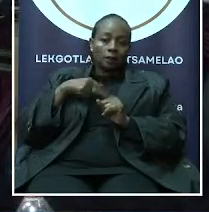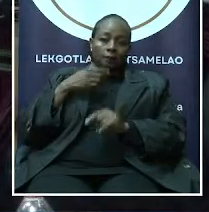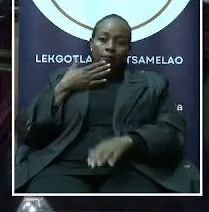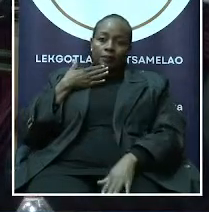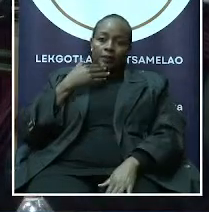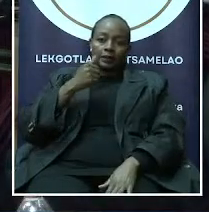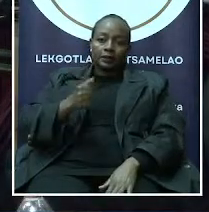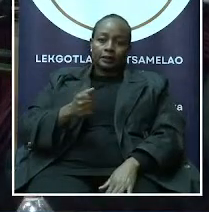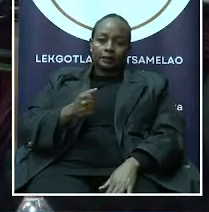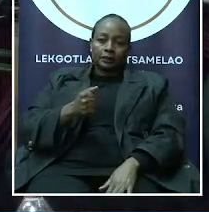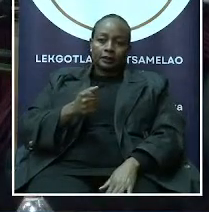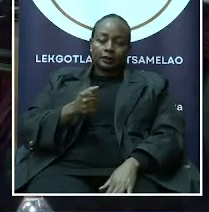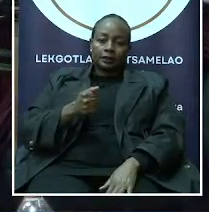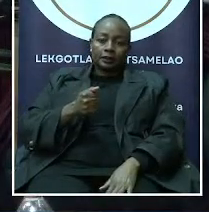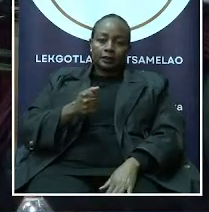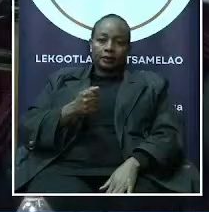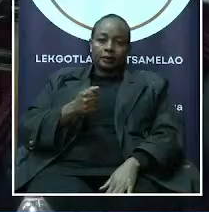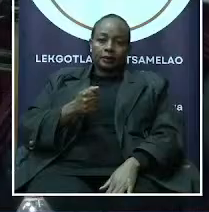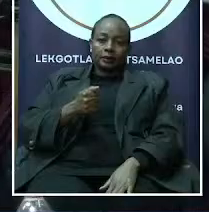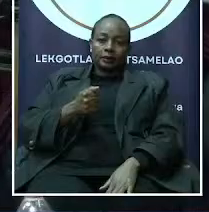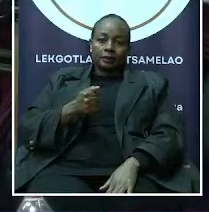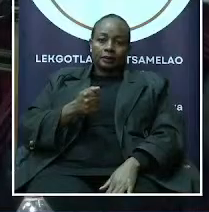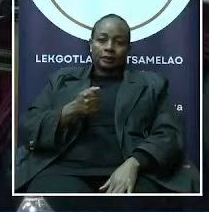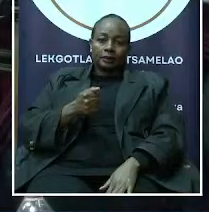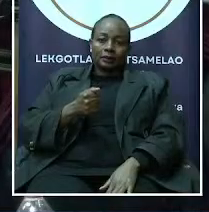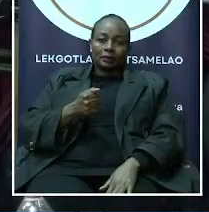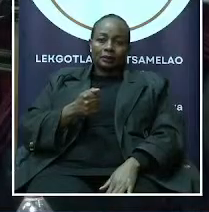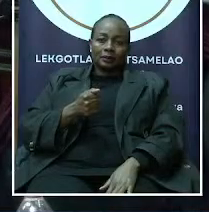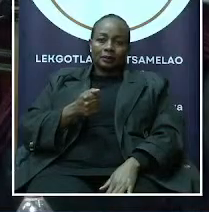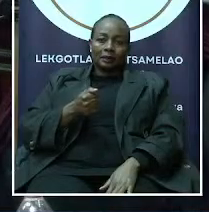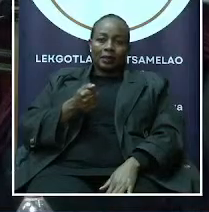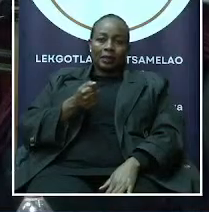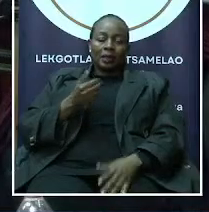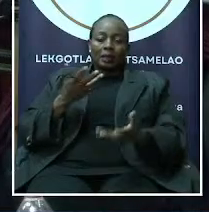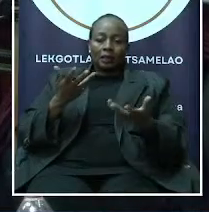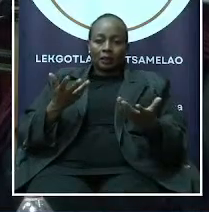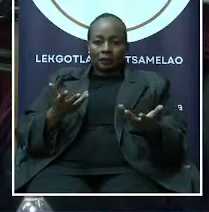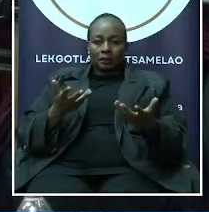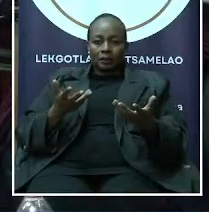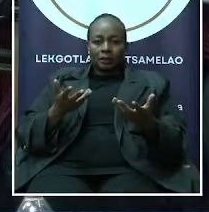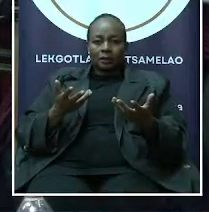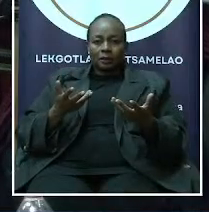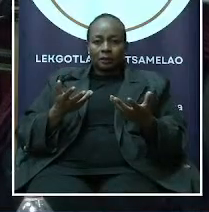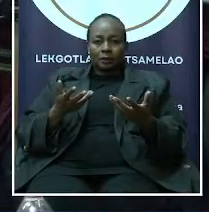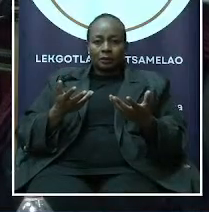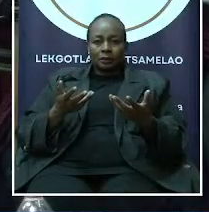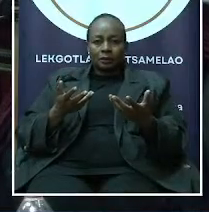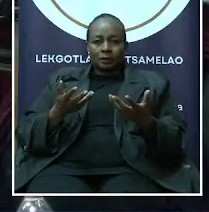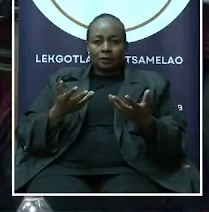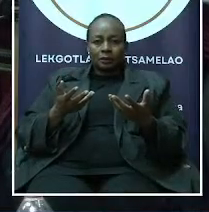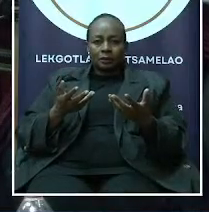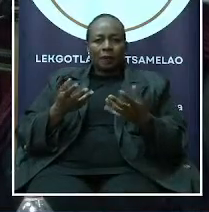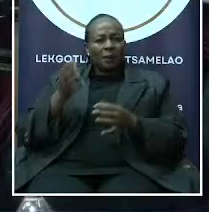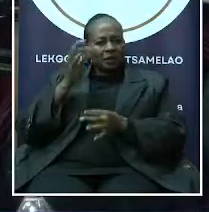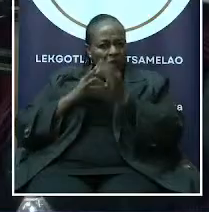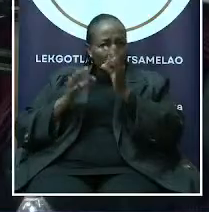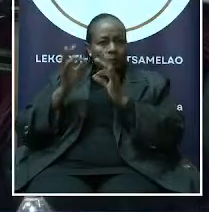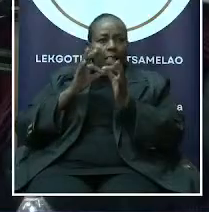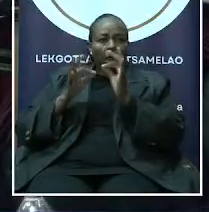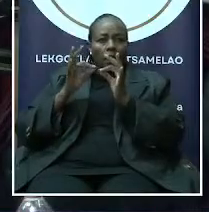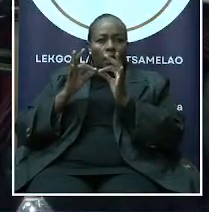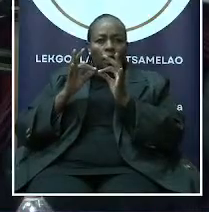kindly put in simple terms, how do you